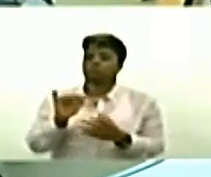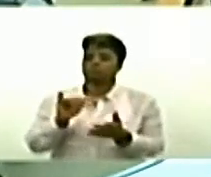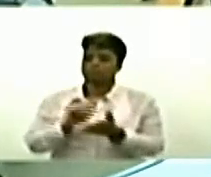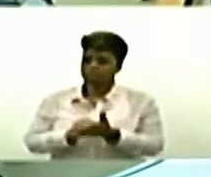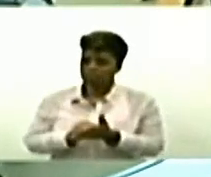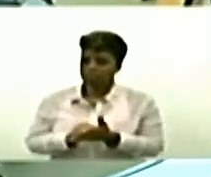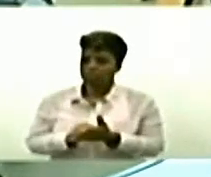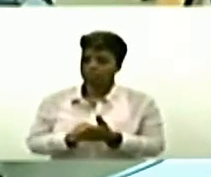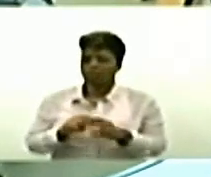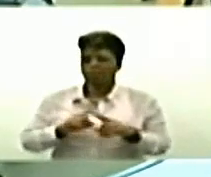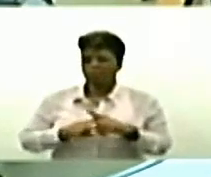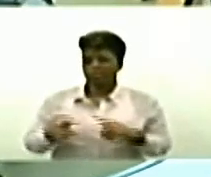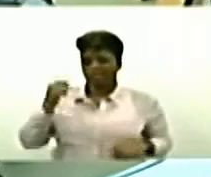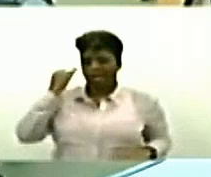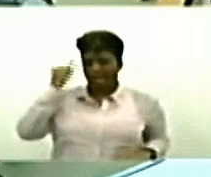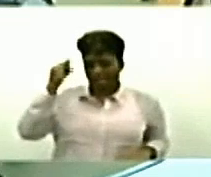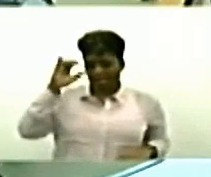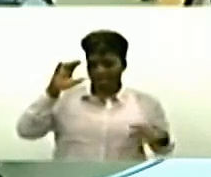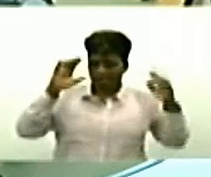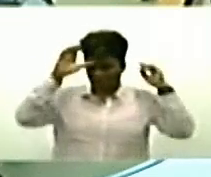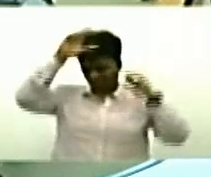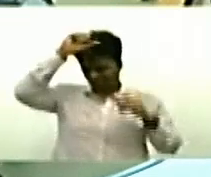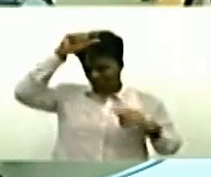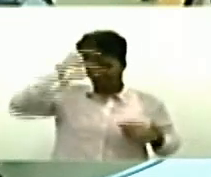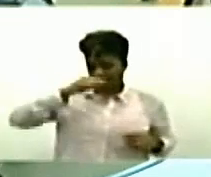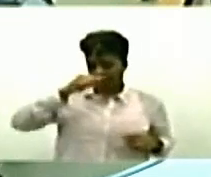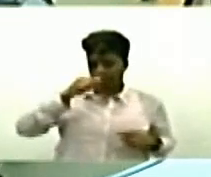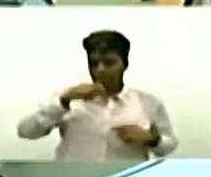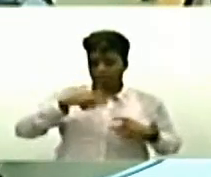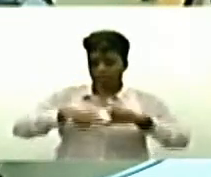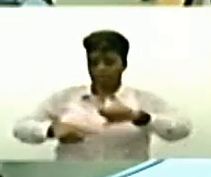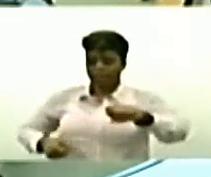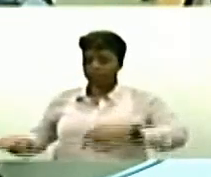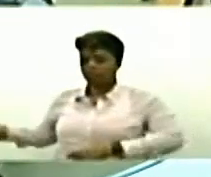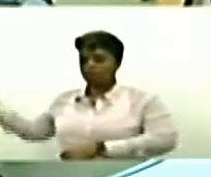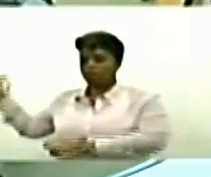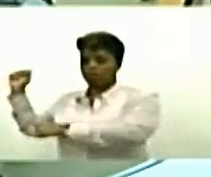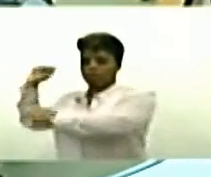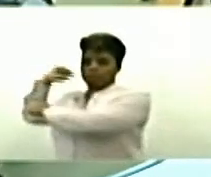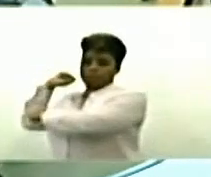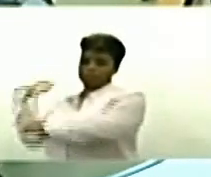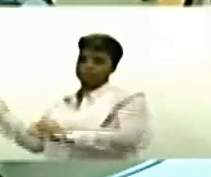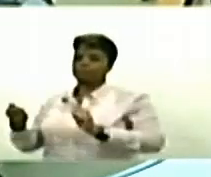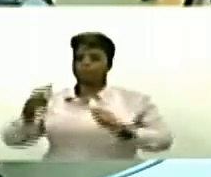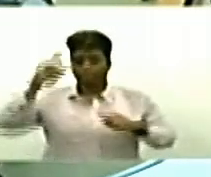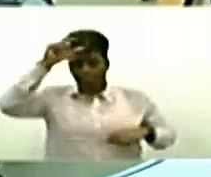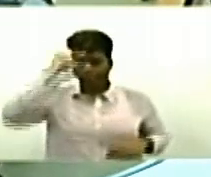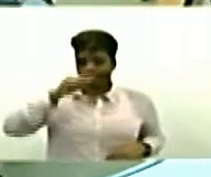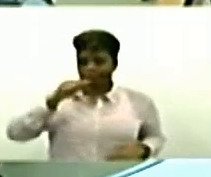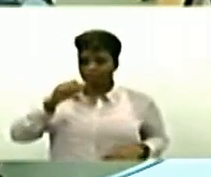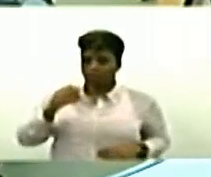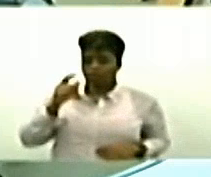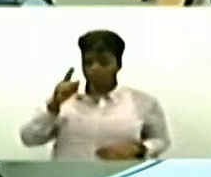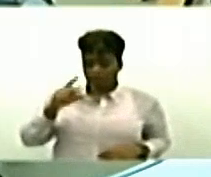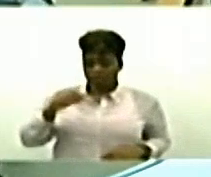I'm sorry, in the culture, because I had to deal with my grandson the other day when he come with one turn behind his